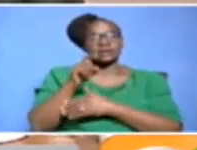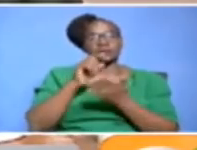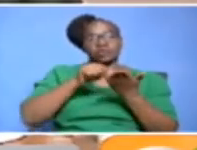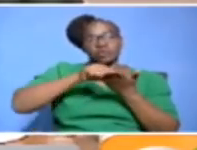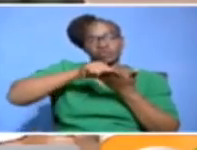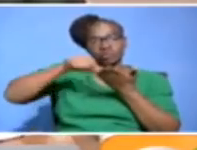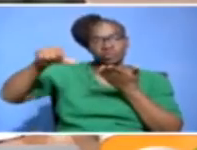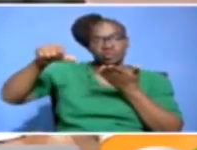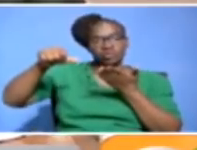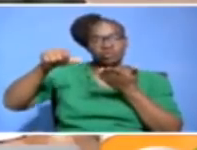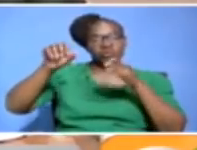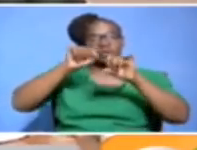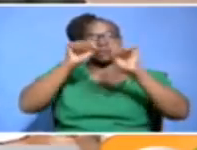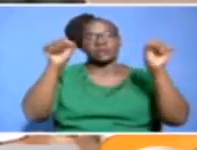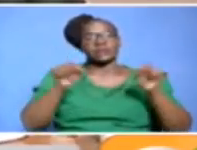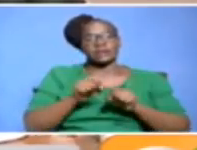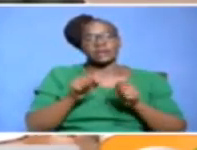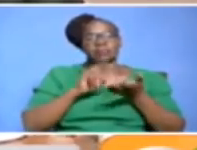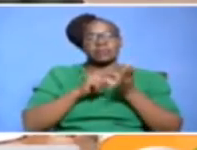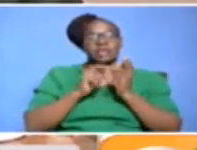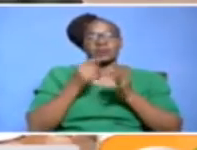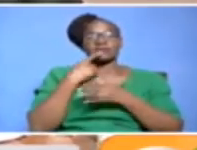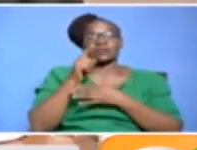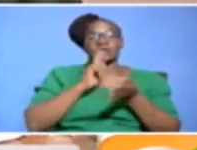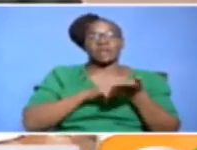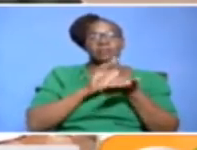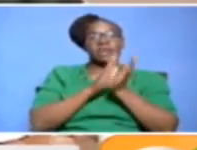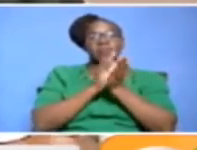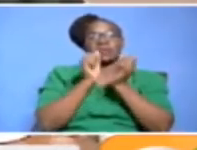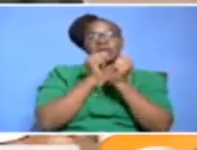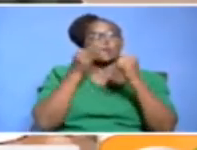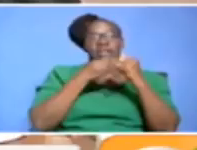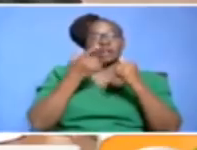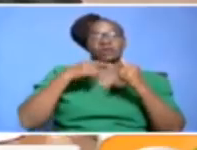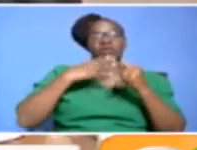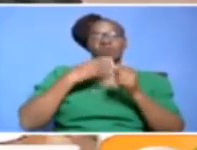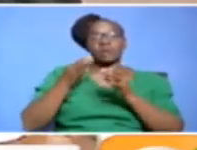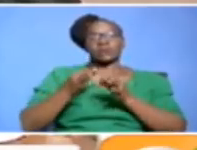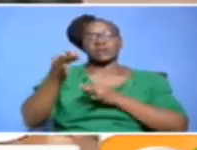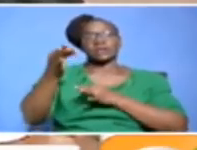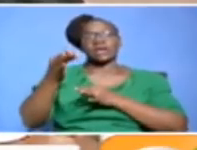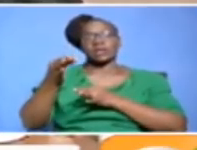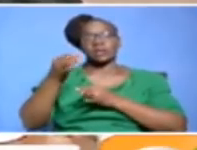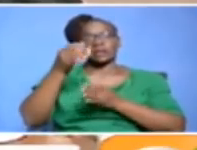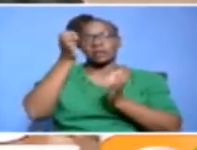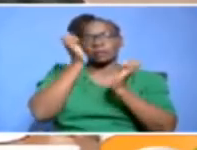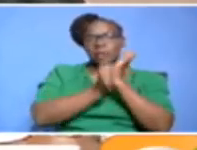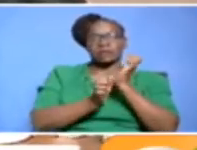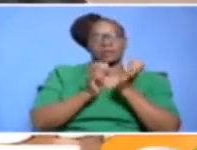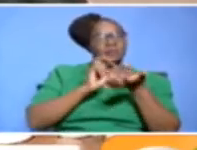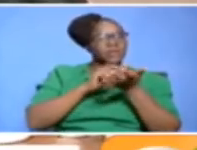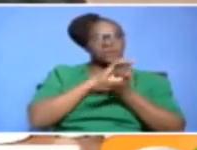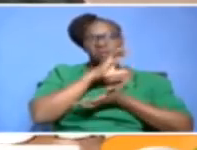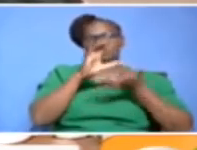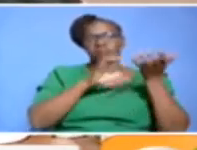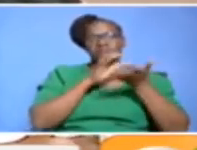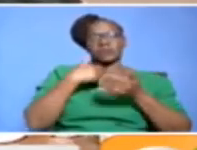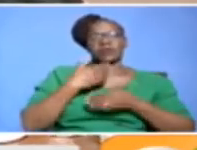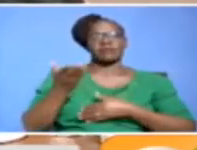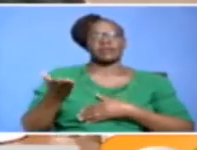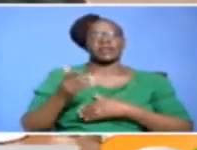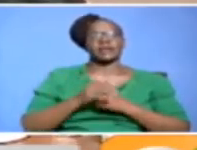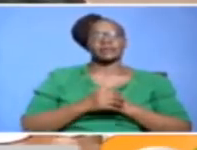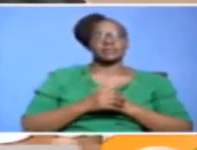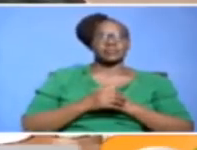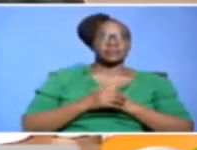from the system. Mm. So if you are saying that after you turn 18 now we want to extend that sentence, it's just total confusion in the system. I mean, from the